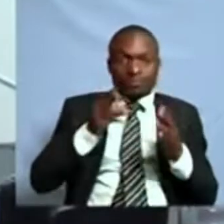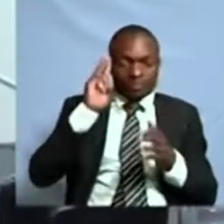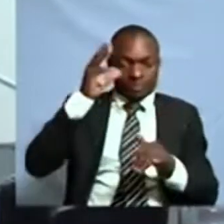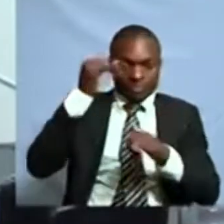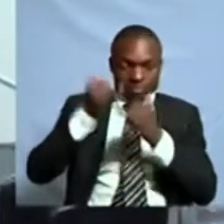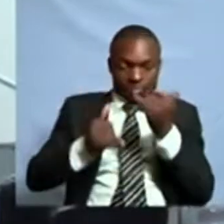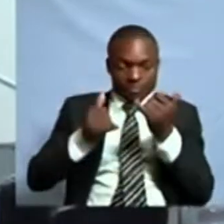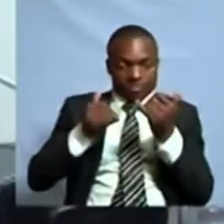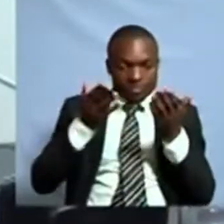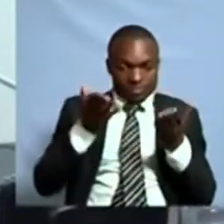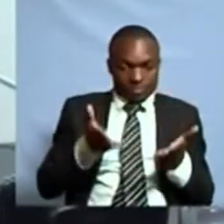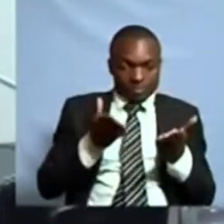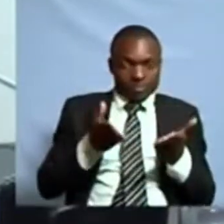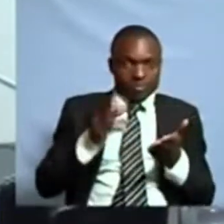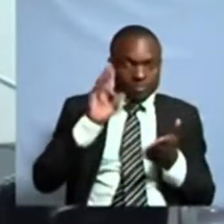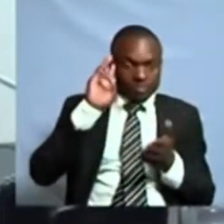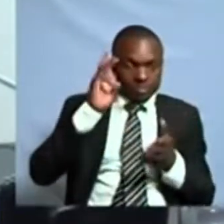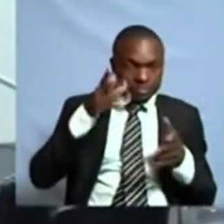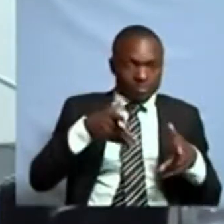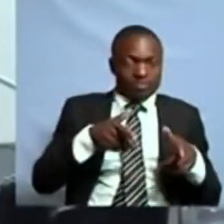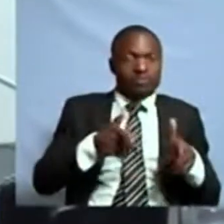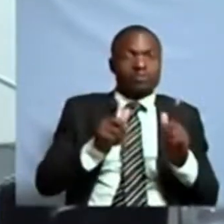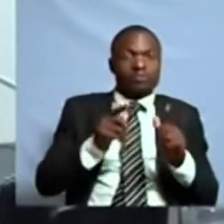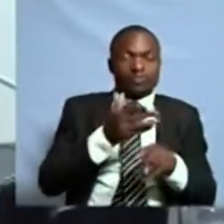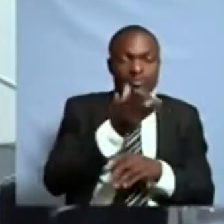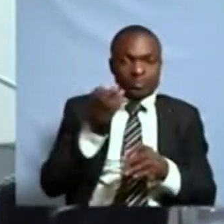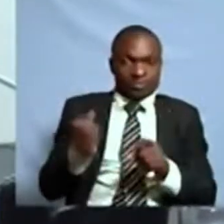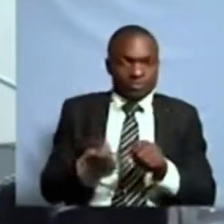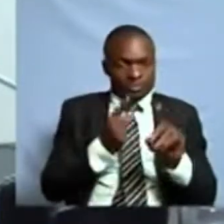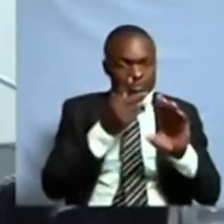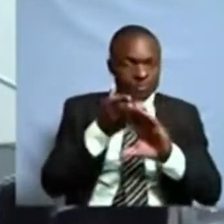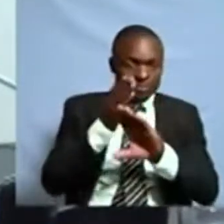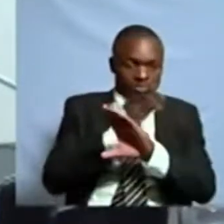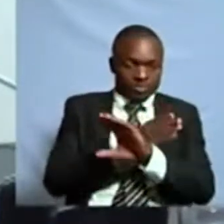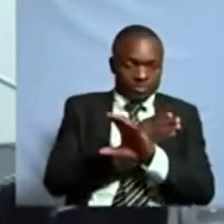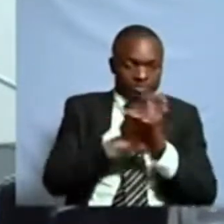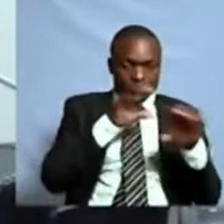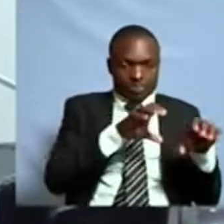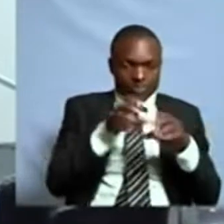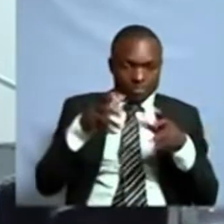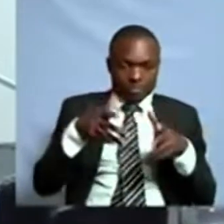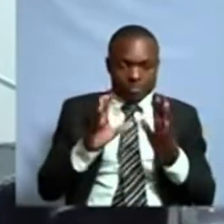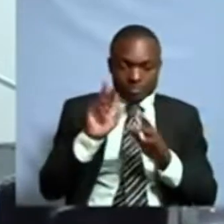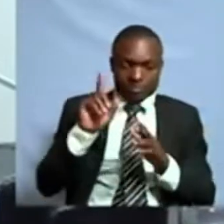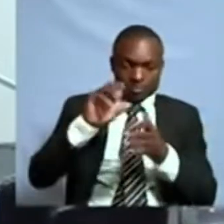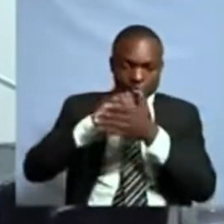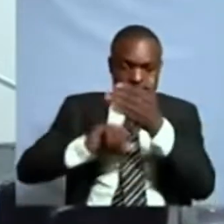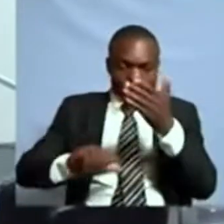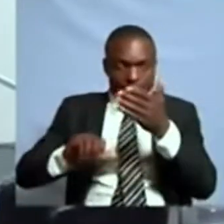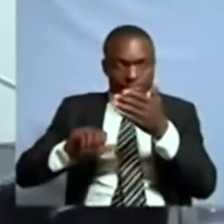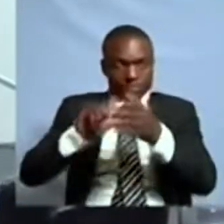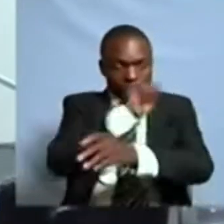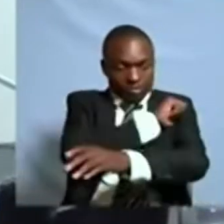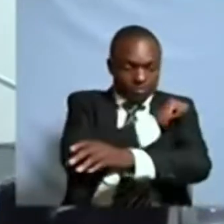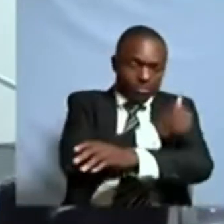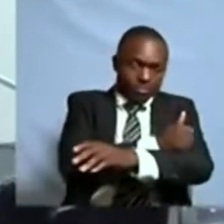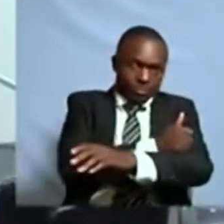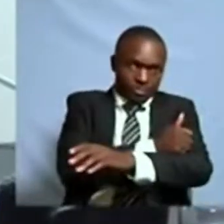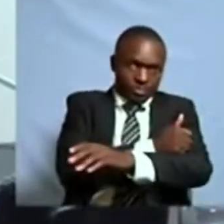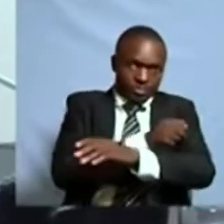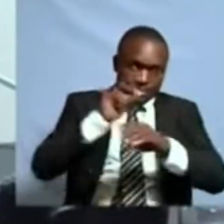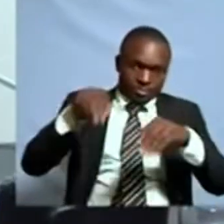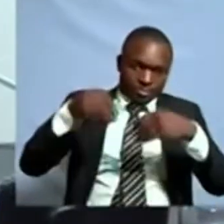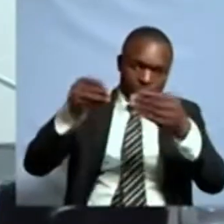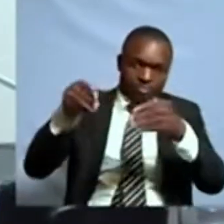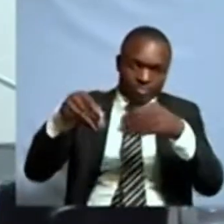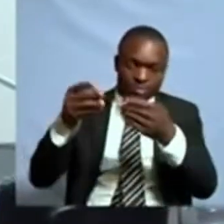now, and I'll let you go. Just before I do so, allow me to withdraw the immunity, which I conferred